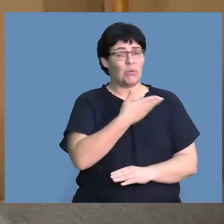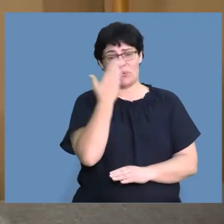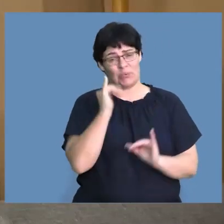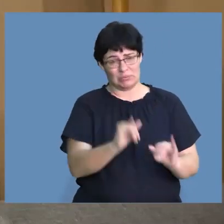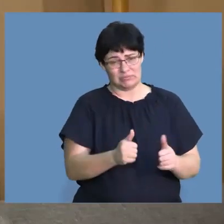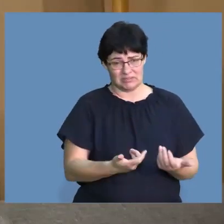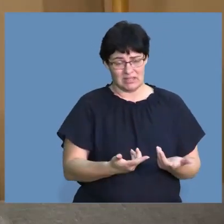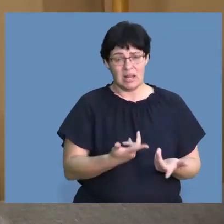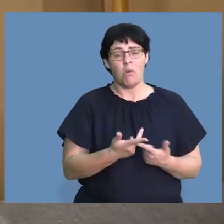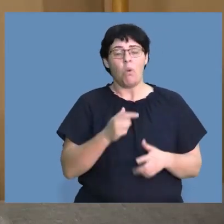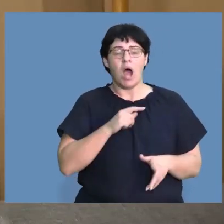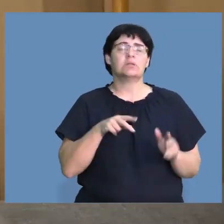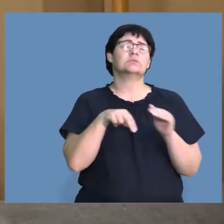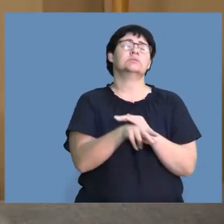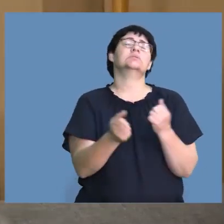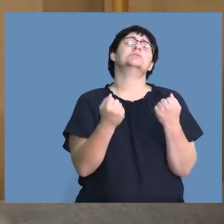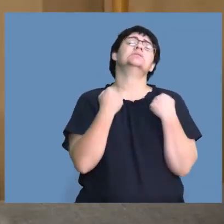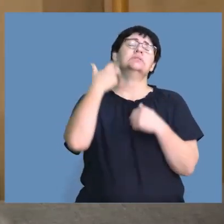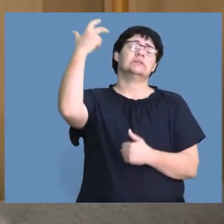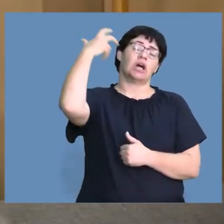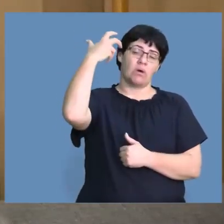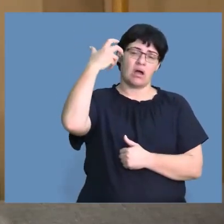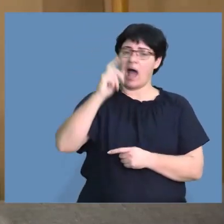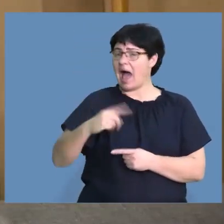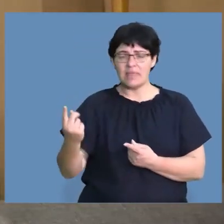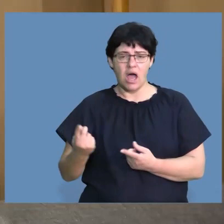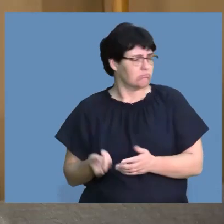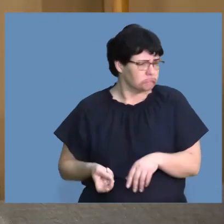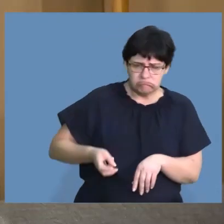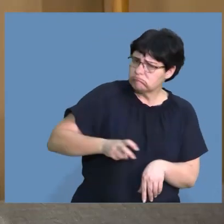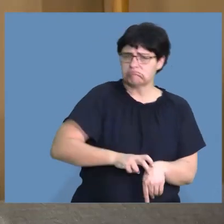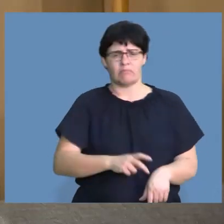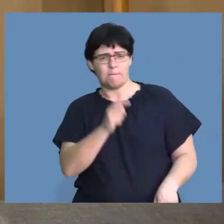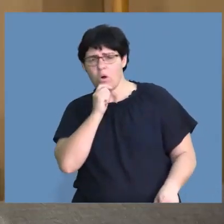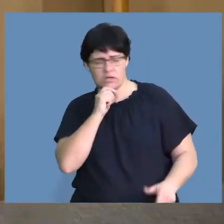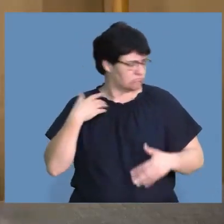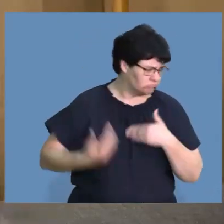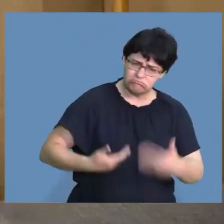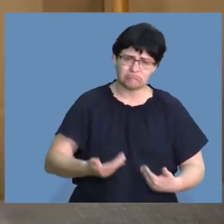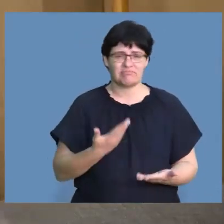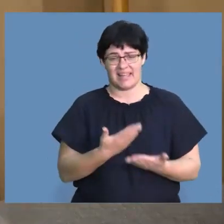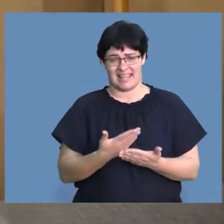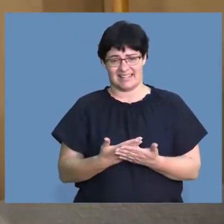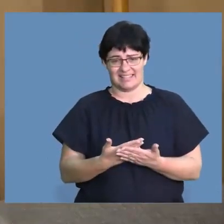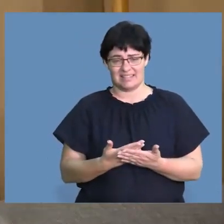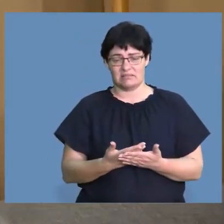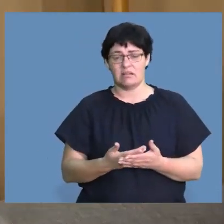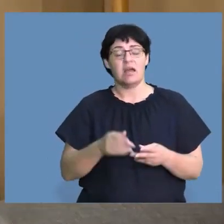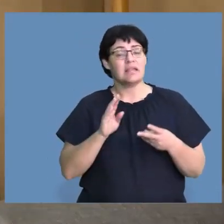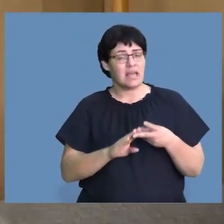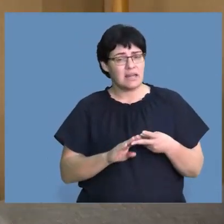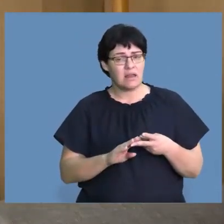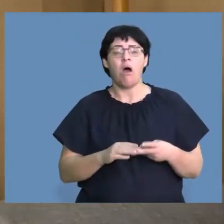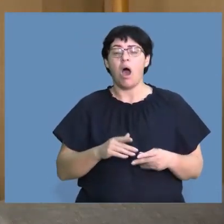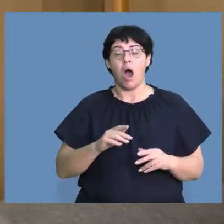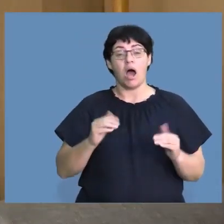In the morning, we want to roll out of bed and crawl to the shower. Others are, give it to, let's go. Then we've got